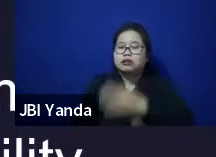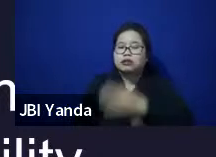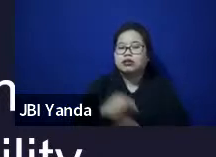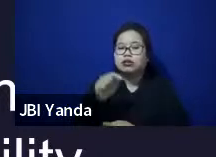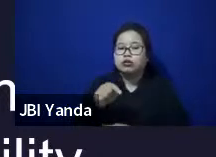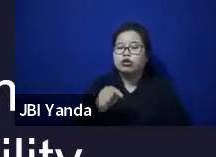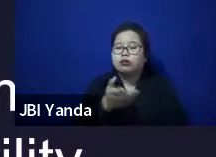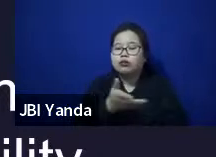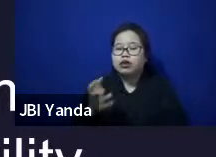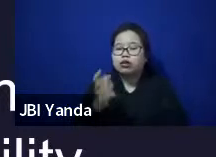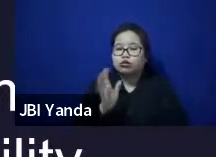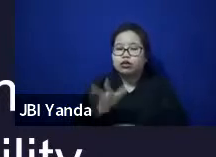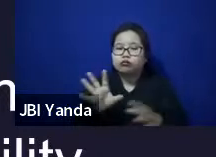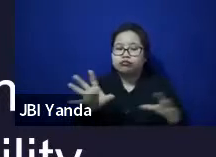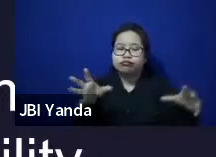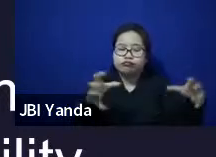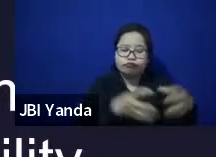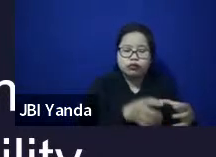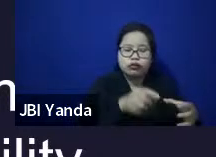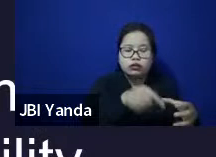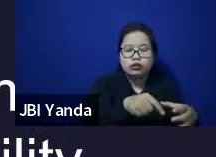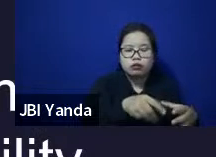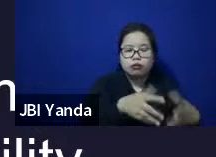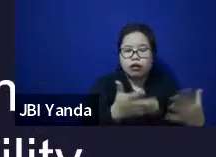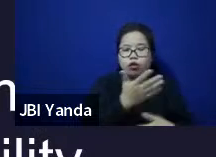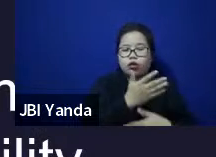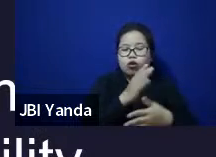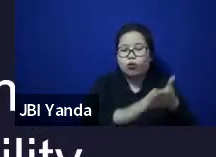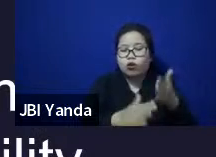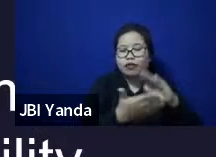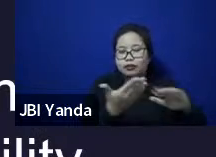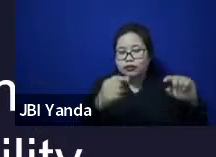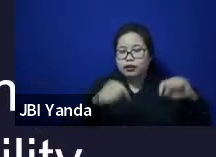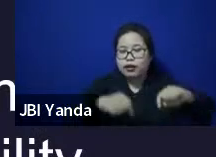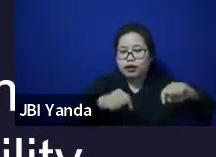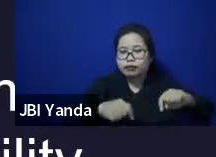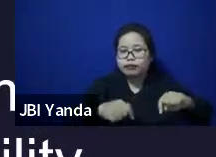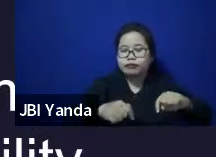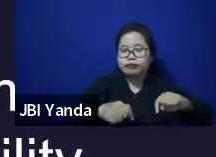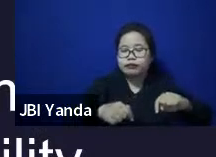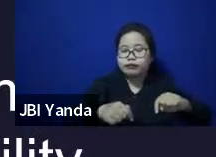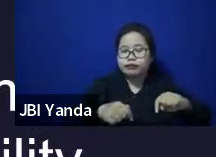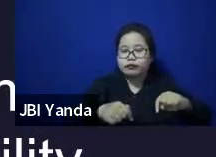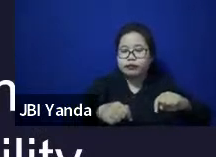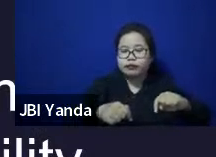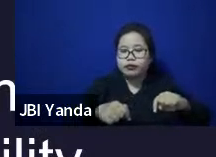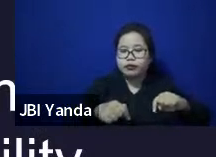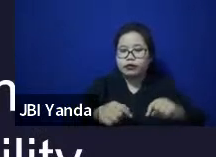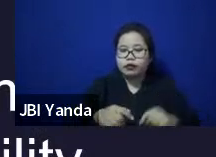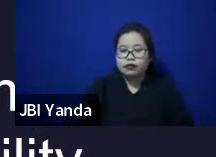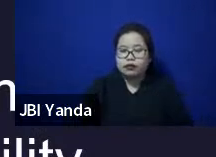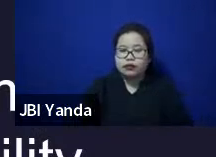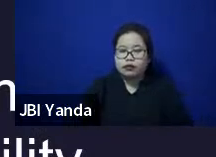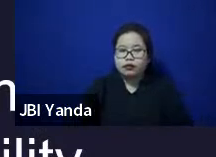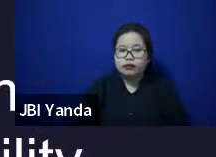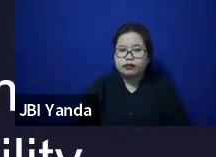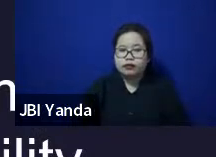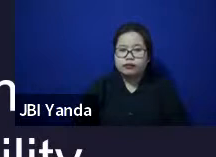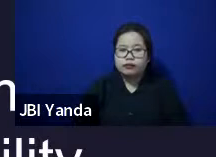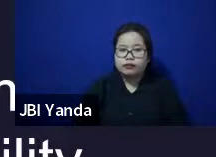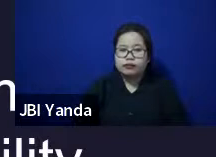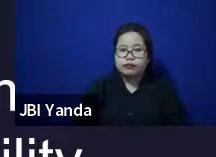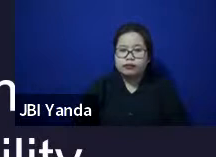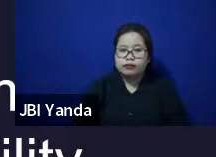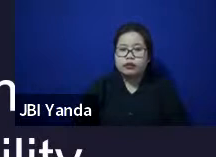this has been a fight for this kind of change of